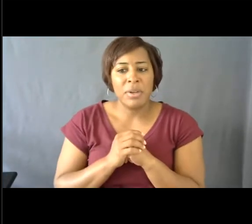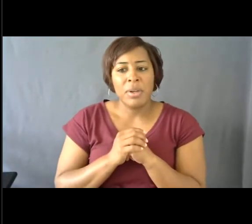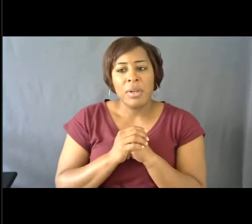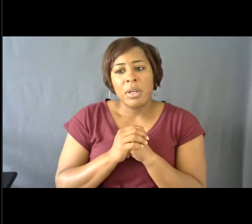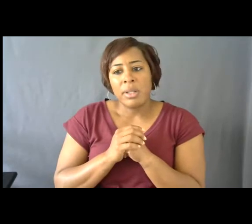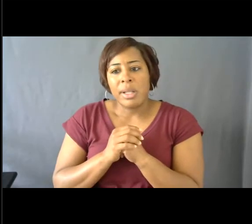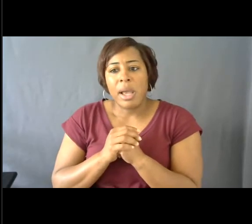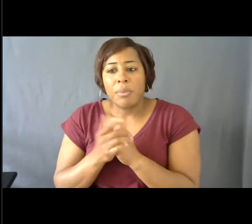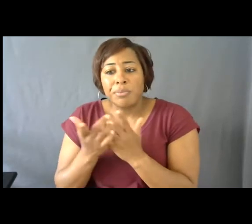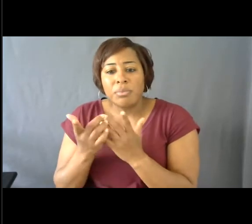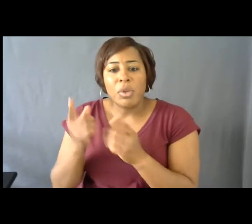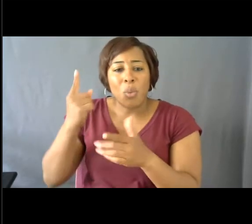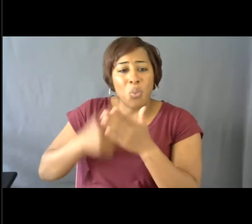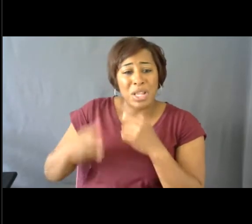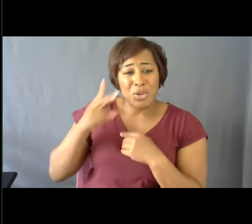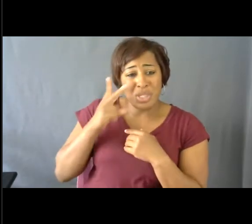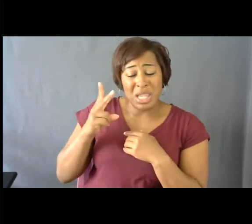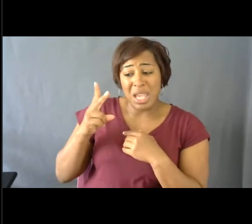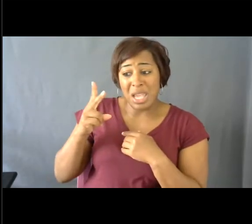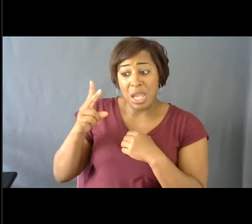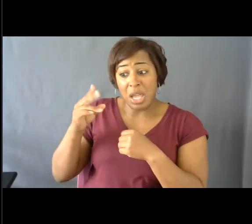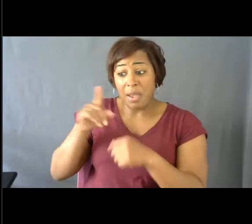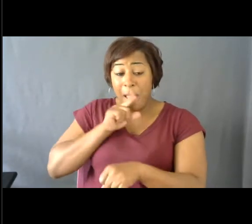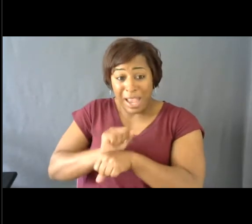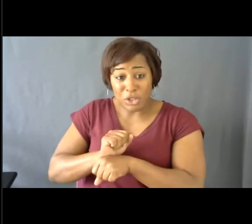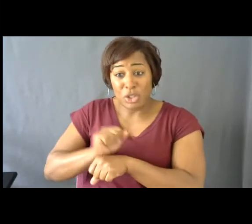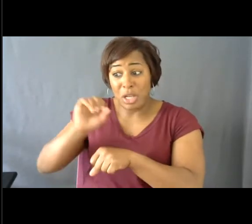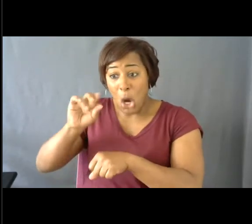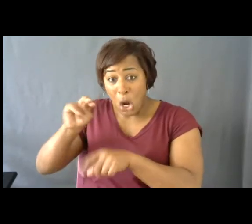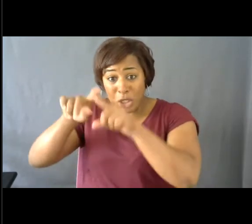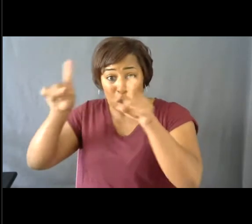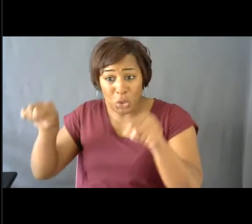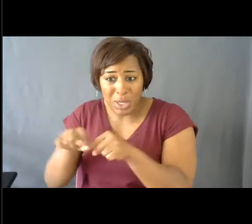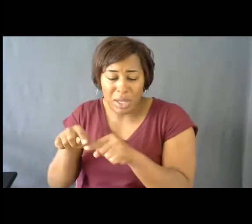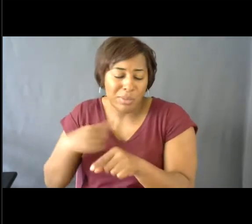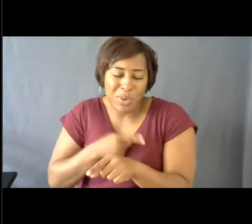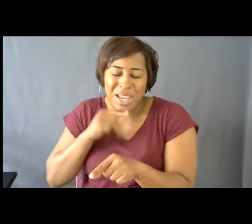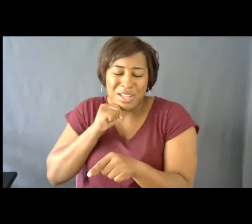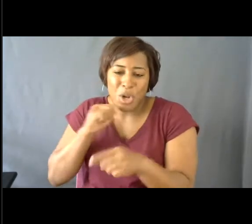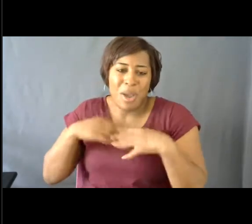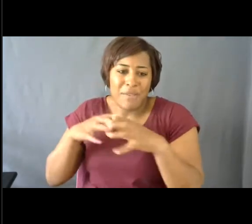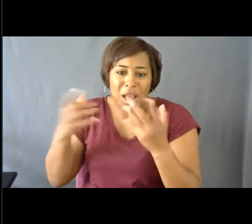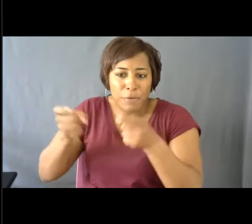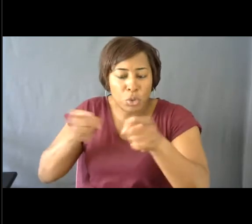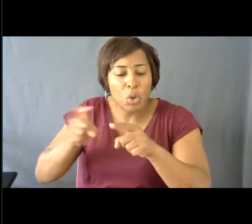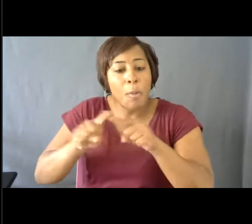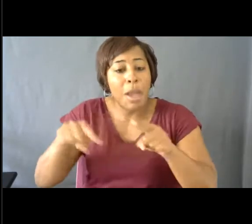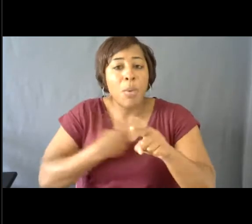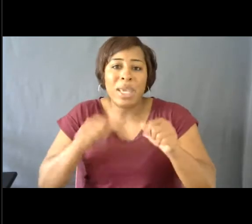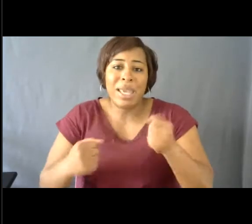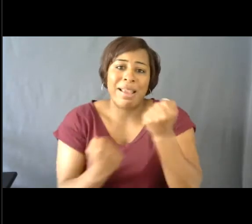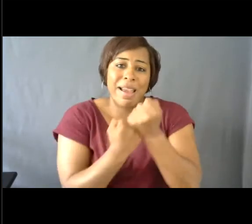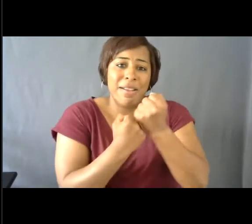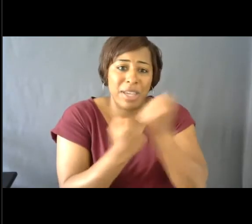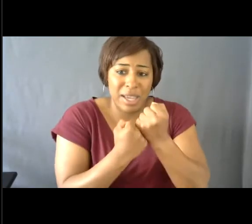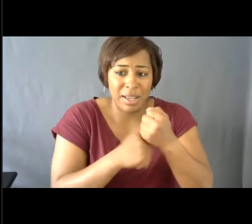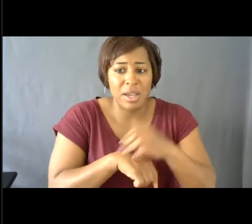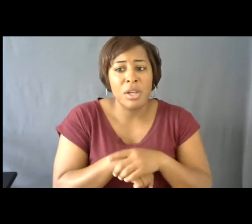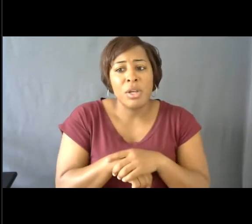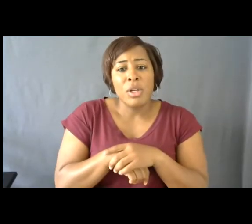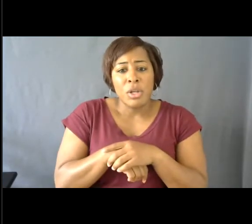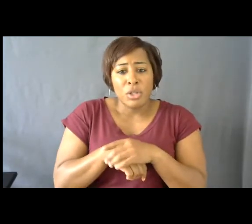screen in a broadcast world, but what we can do is advocate for. And so we do work with broadcast meteorologists. We are